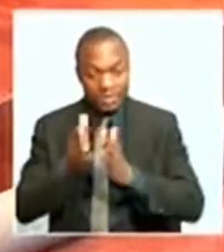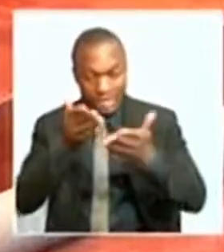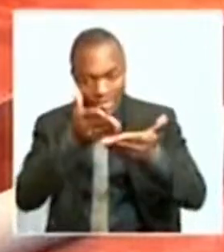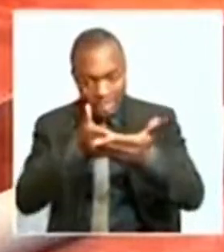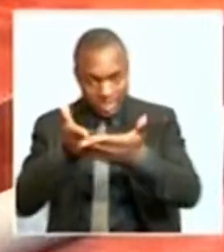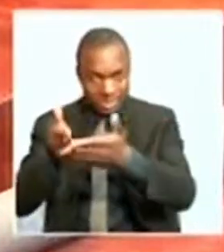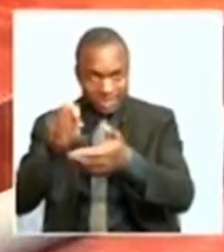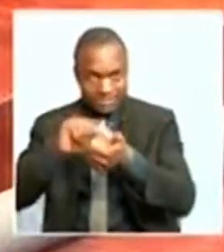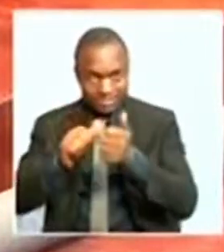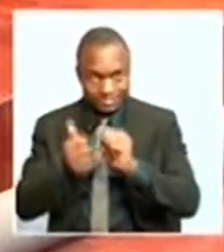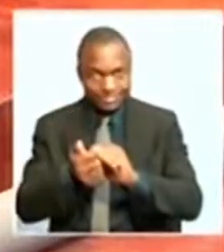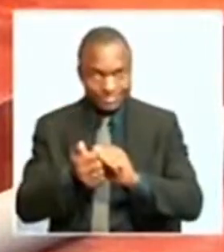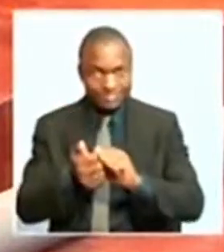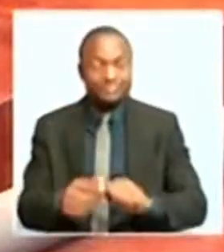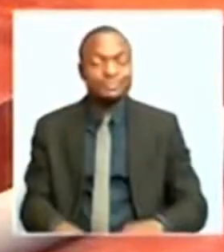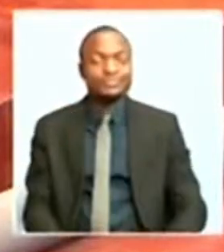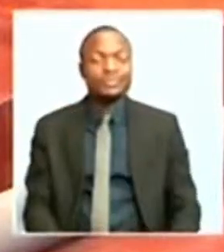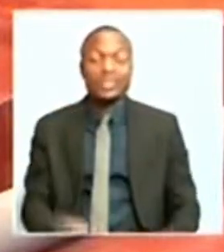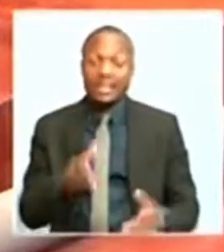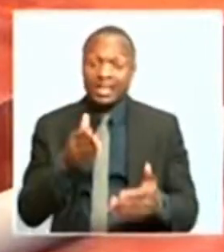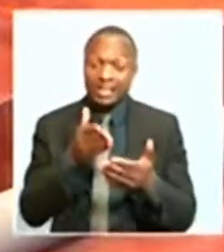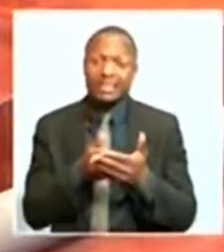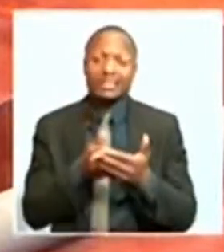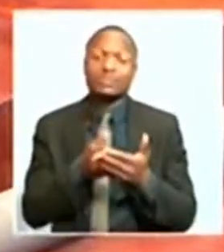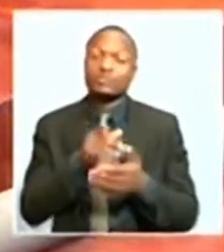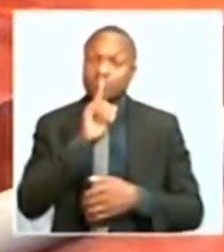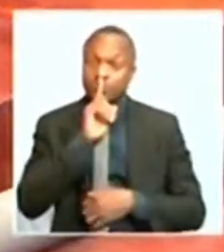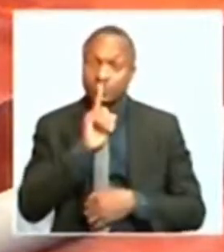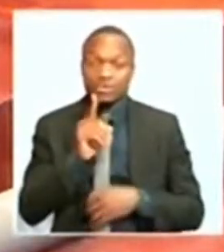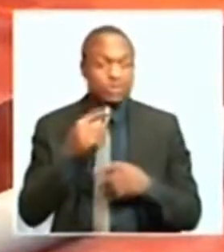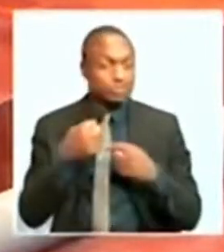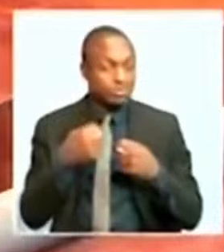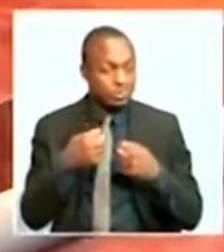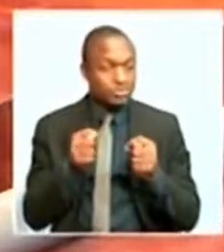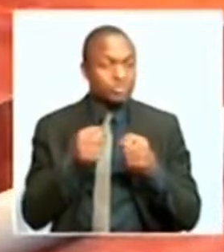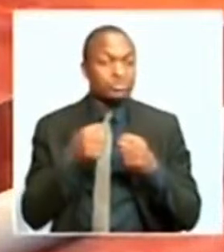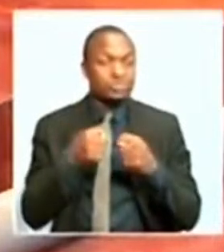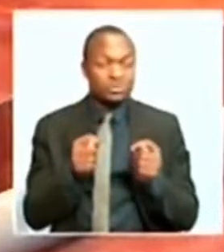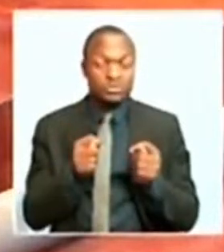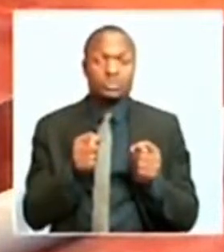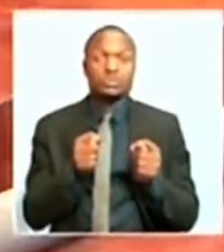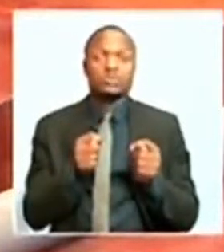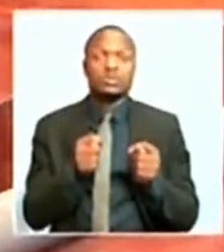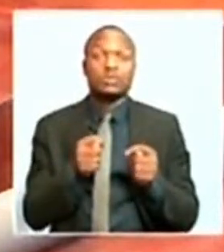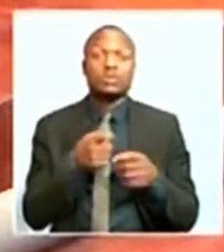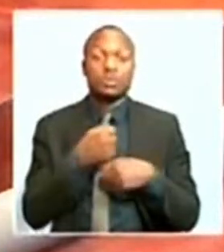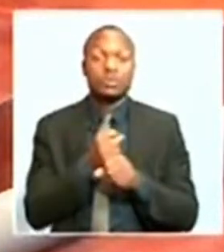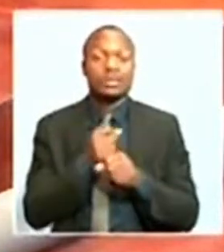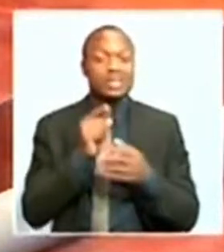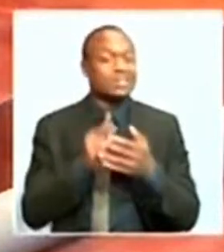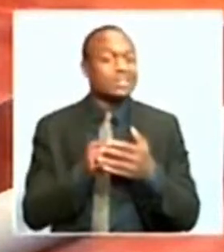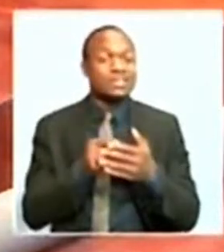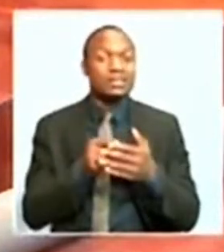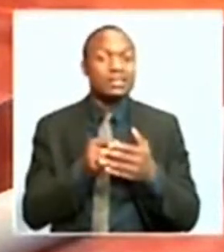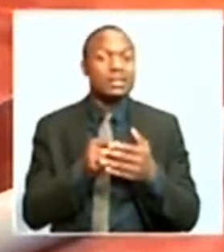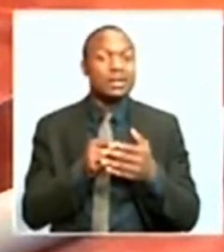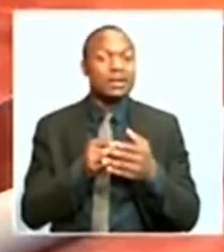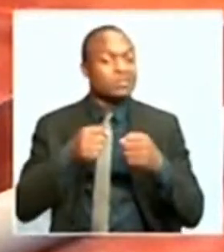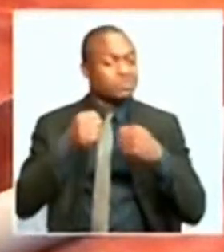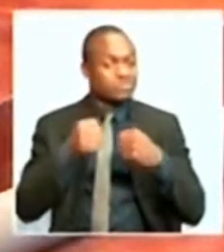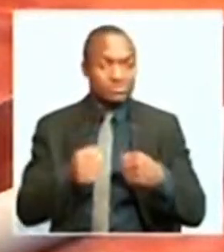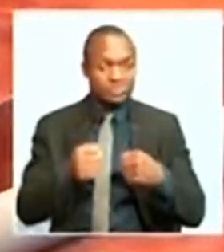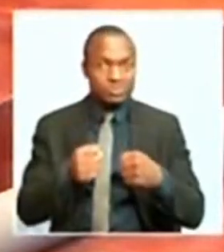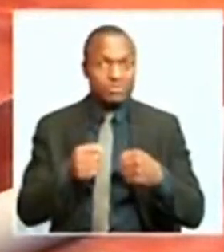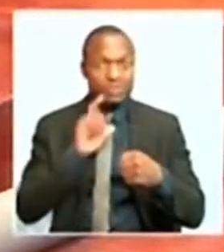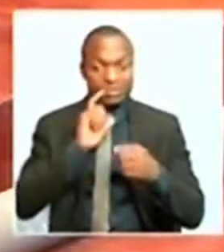calamities? I think perhaps this is the very fact that we are trying to do to create this resilience, that we should have